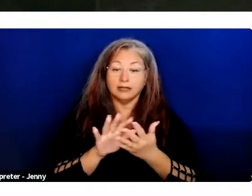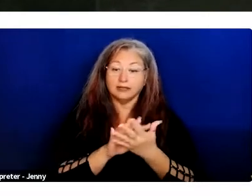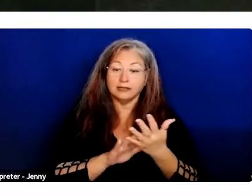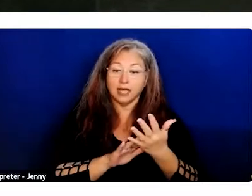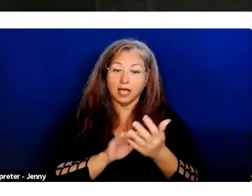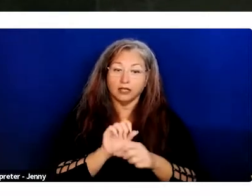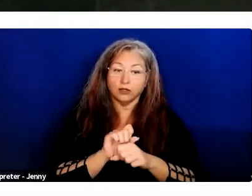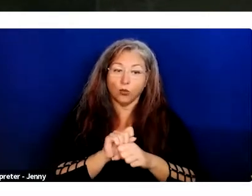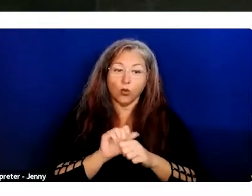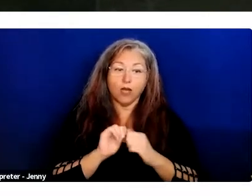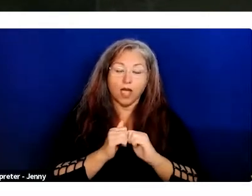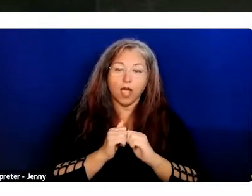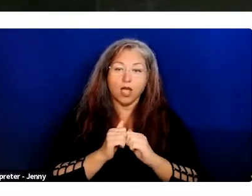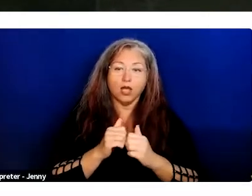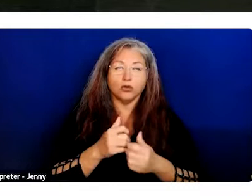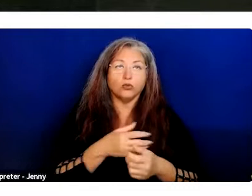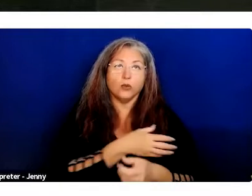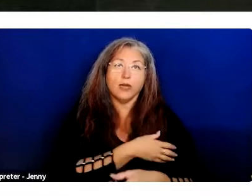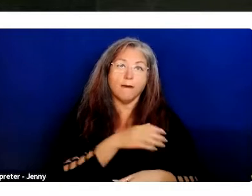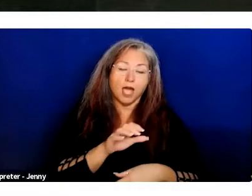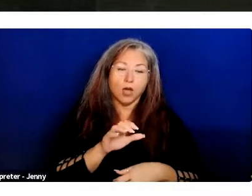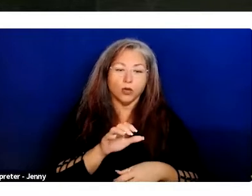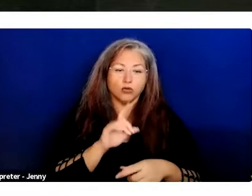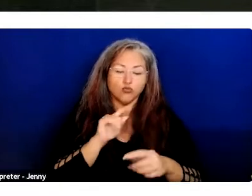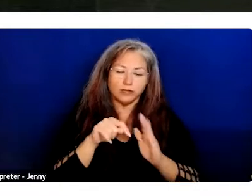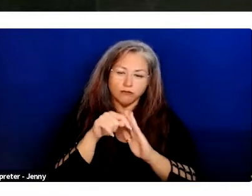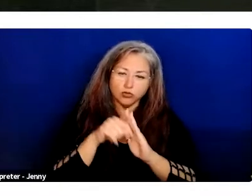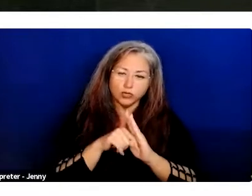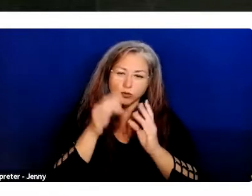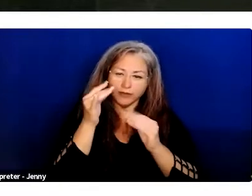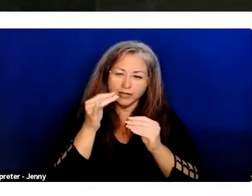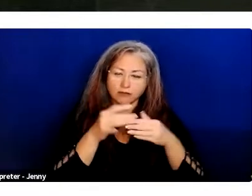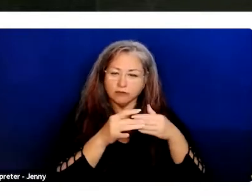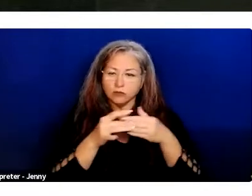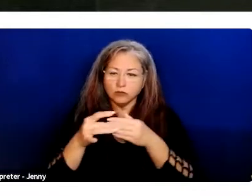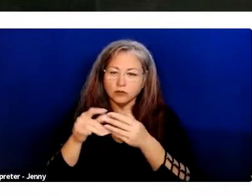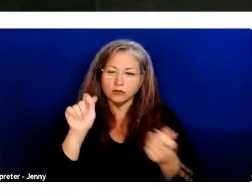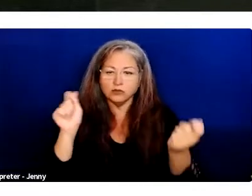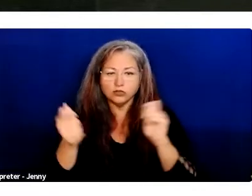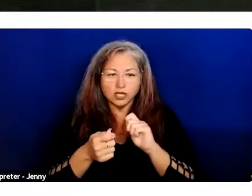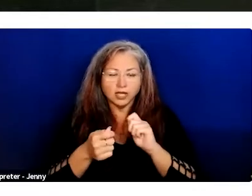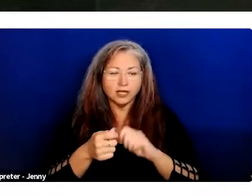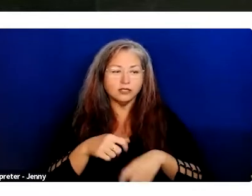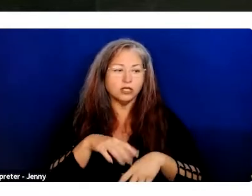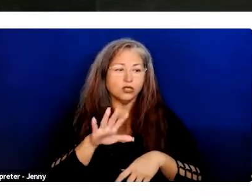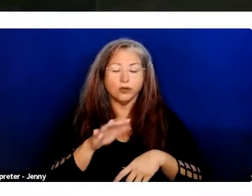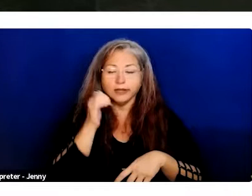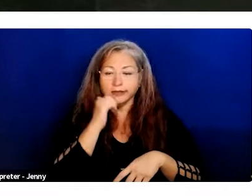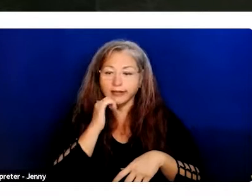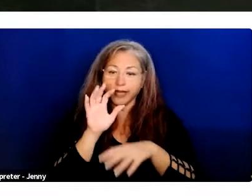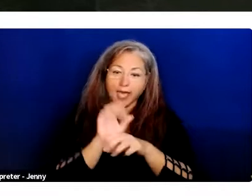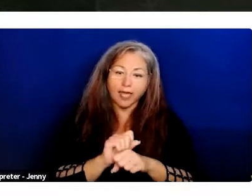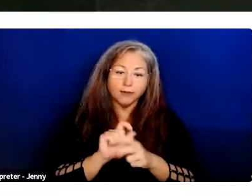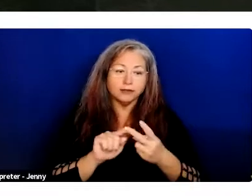that it empowers critical thinking to drive change in your daily habits, personal